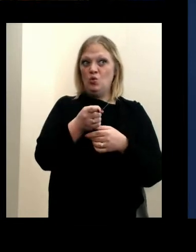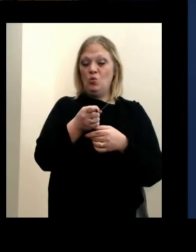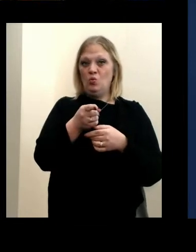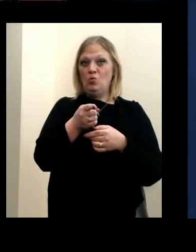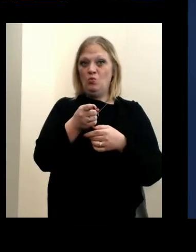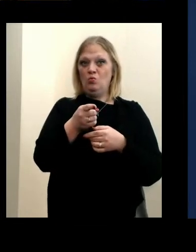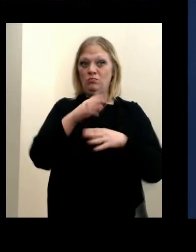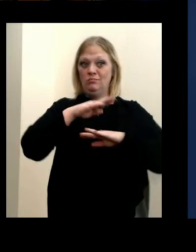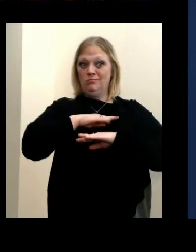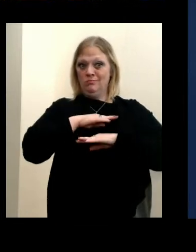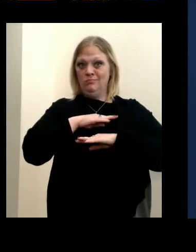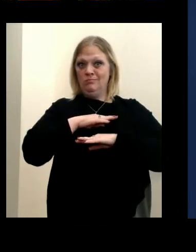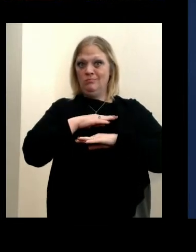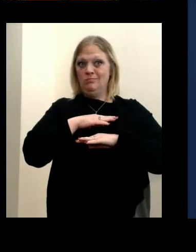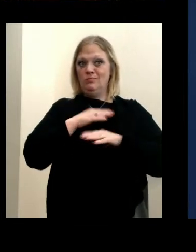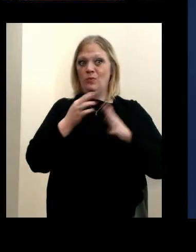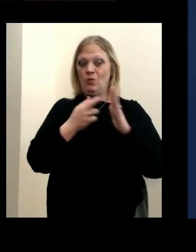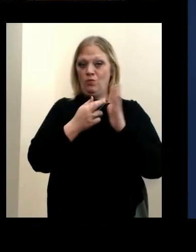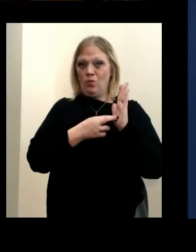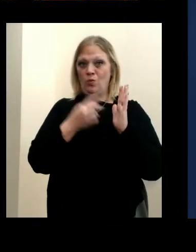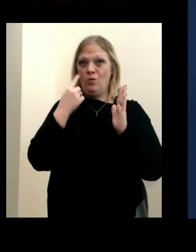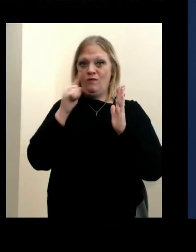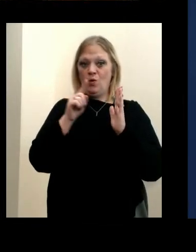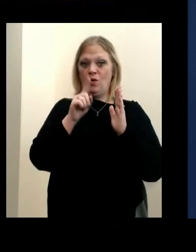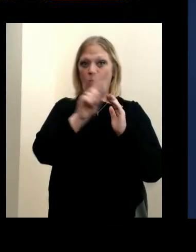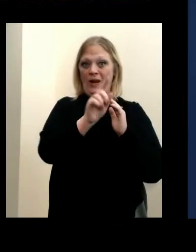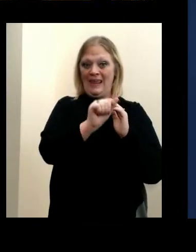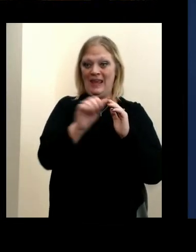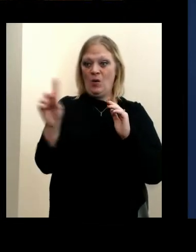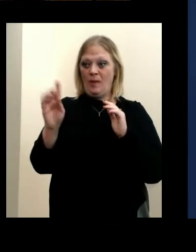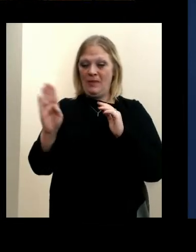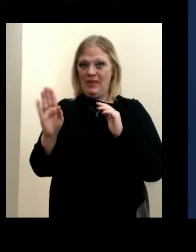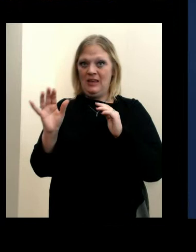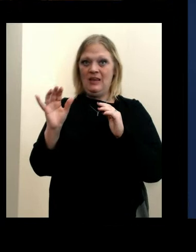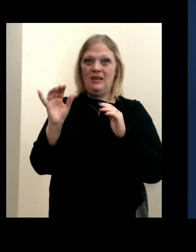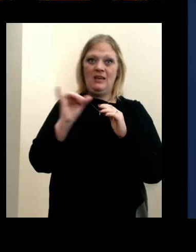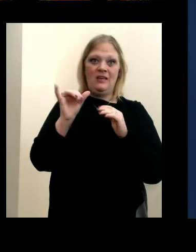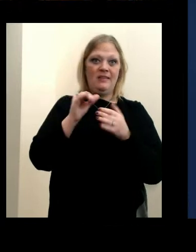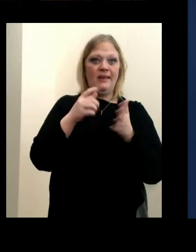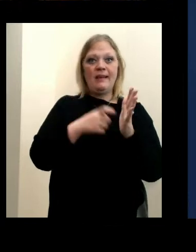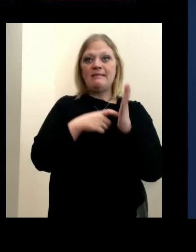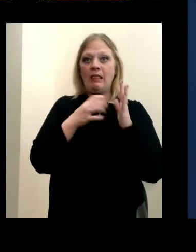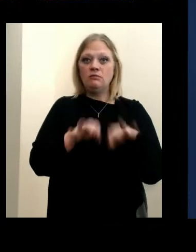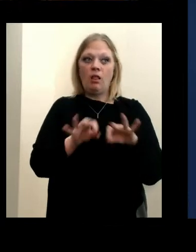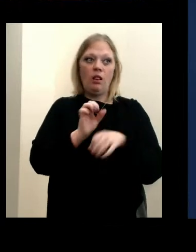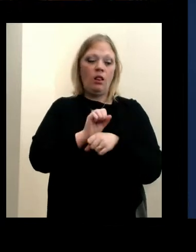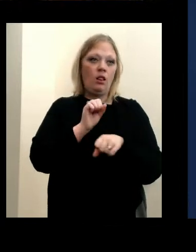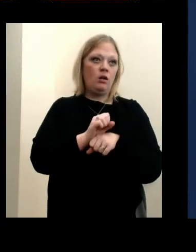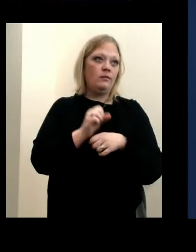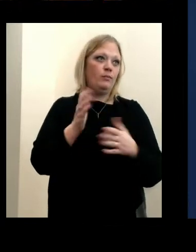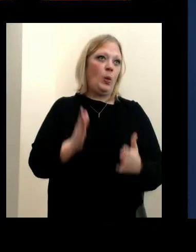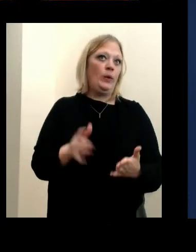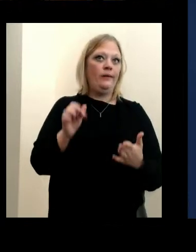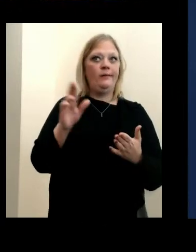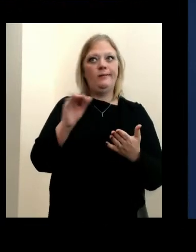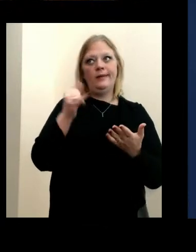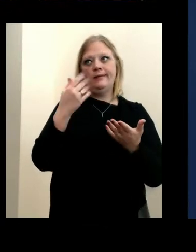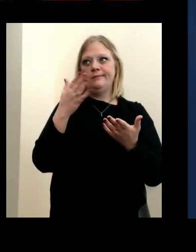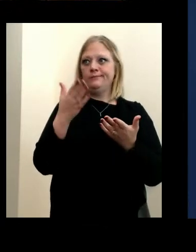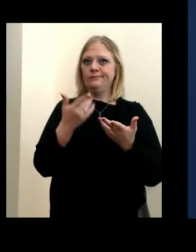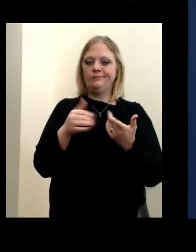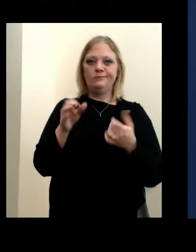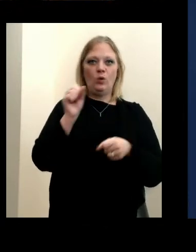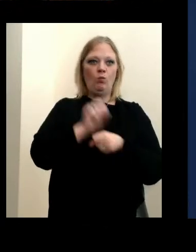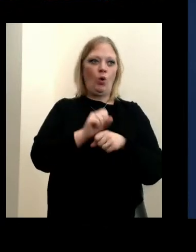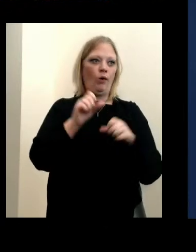of essential employees, so some proof of where you work and what you do, so we'll be able to get those shots in arms